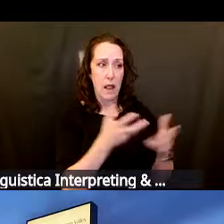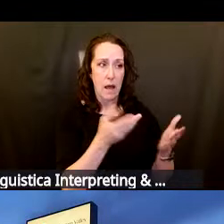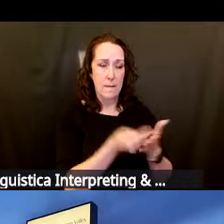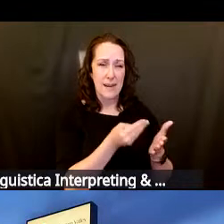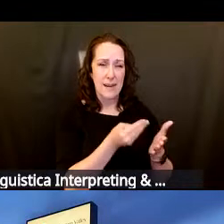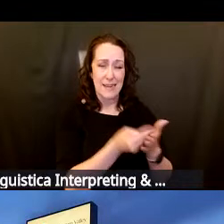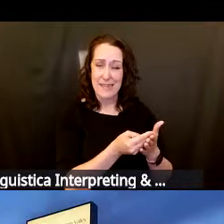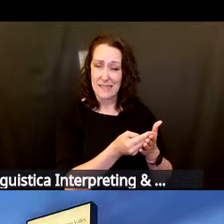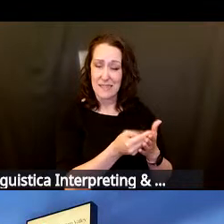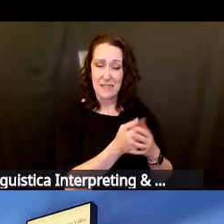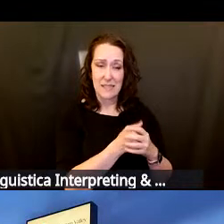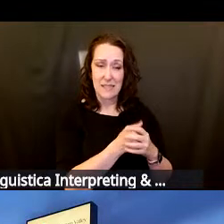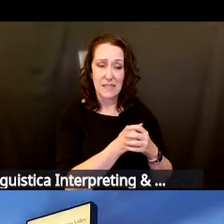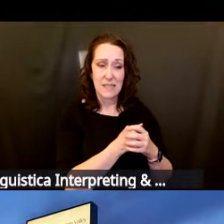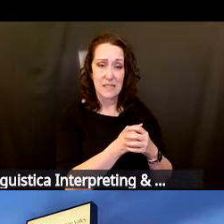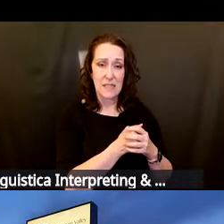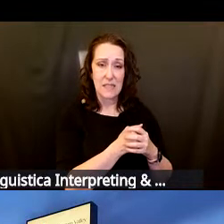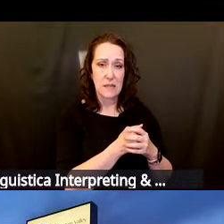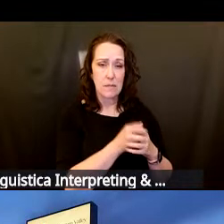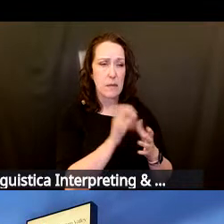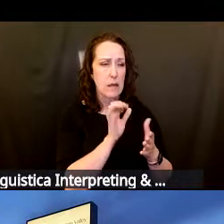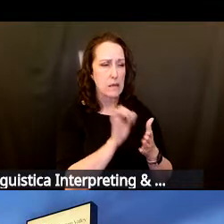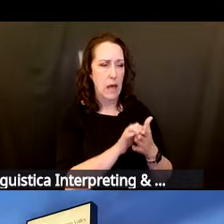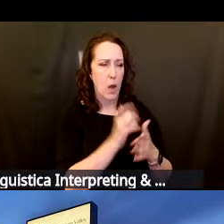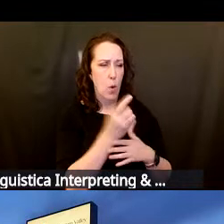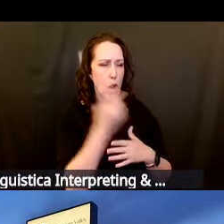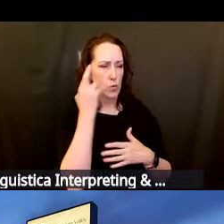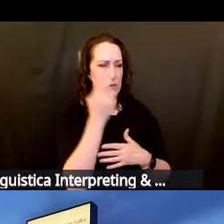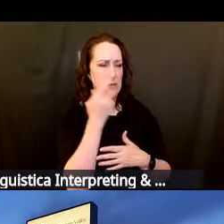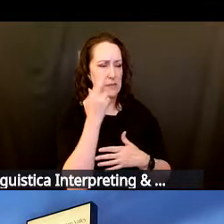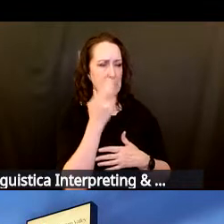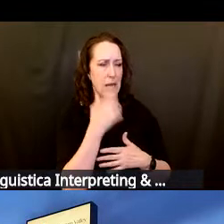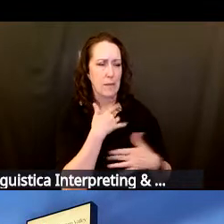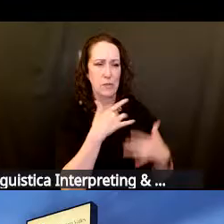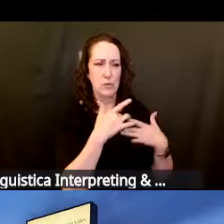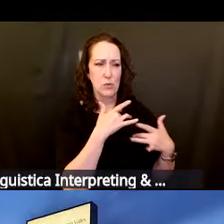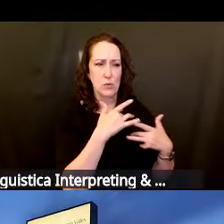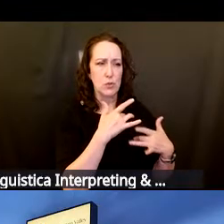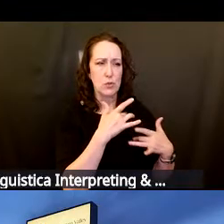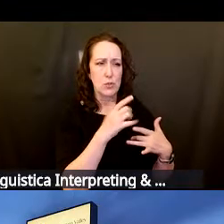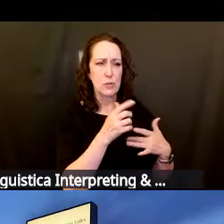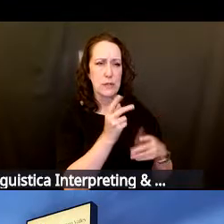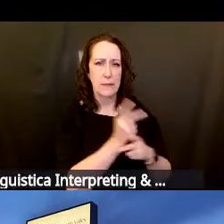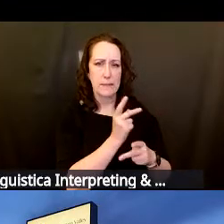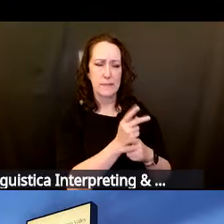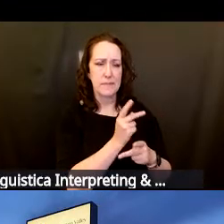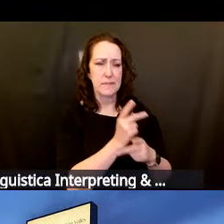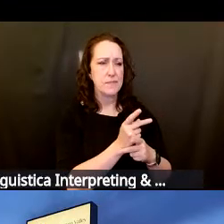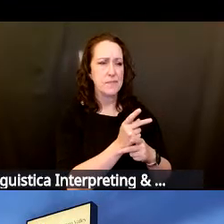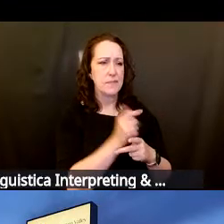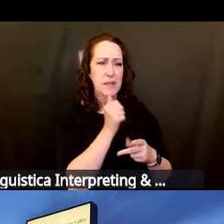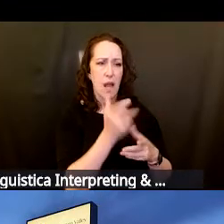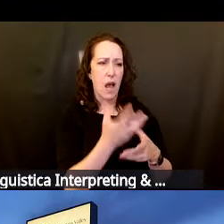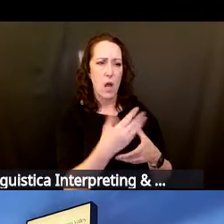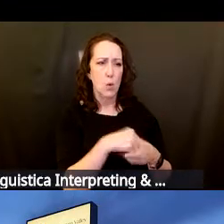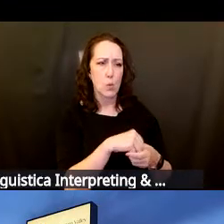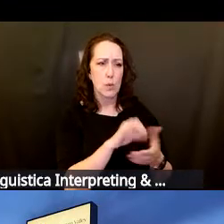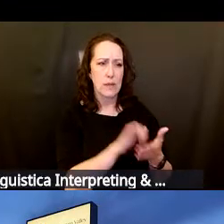monies, but that's one of the reasons why I'm concerned that the maintenance wasn't included in